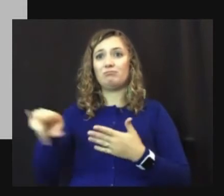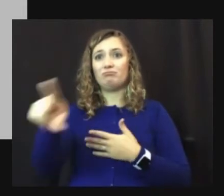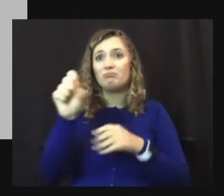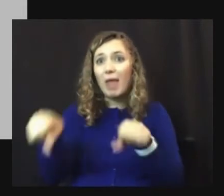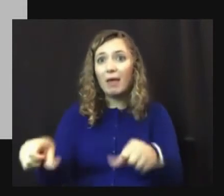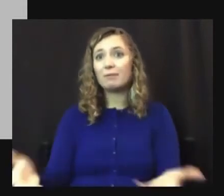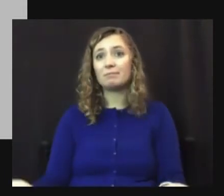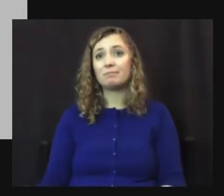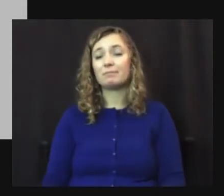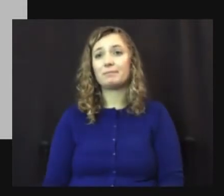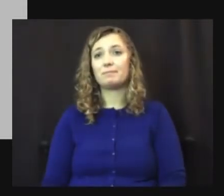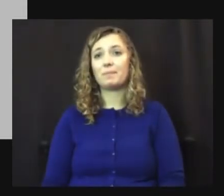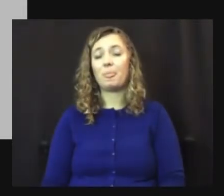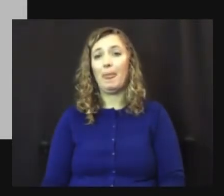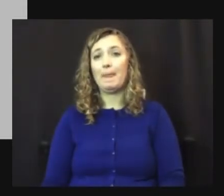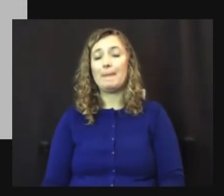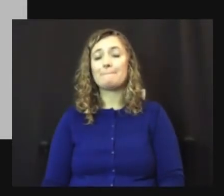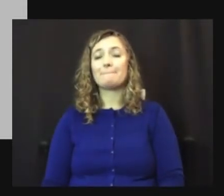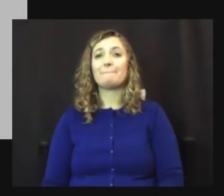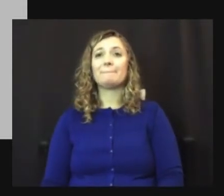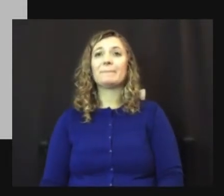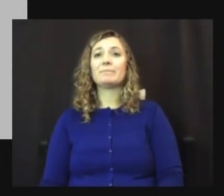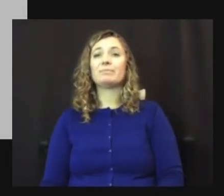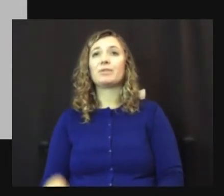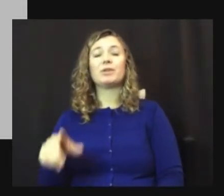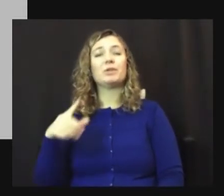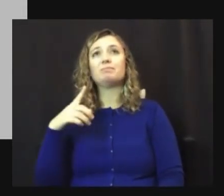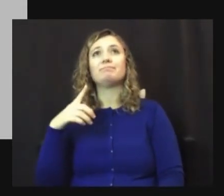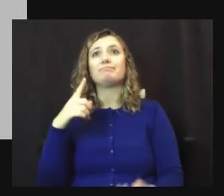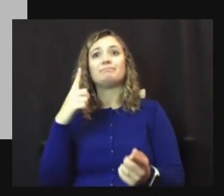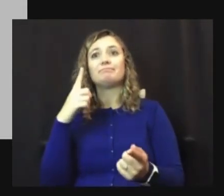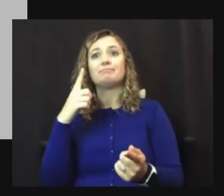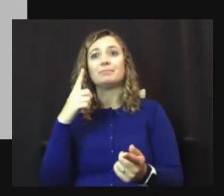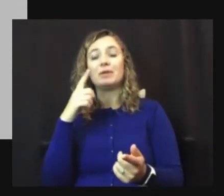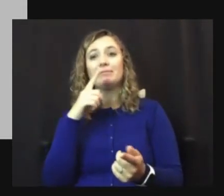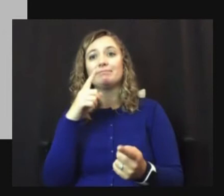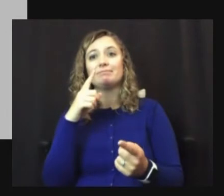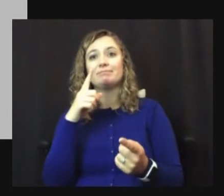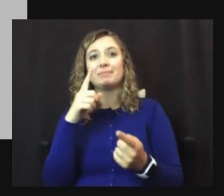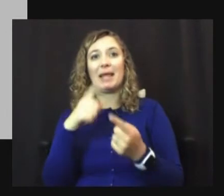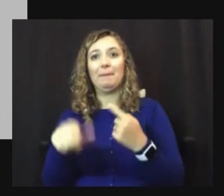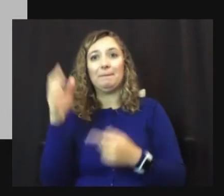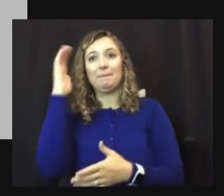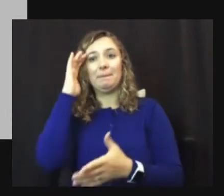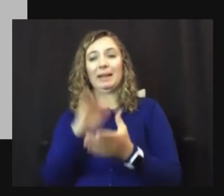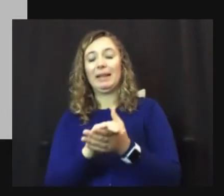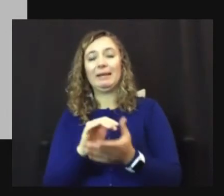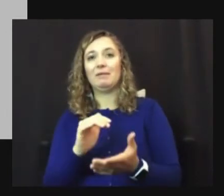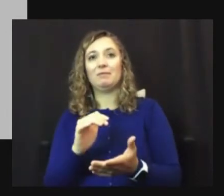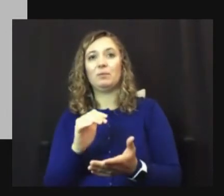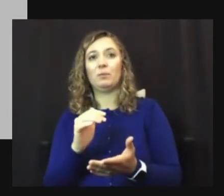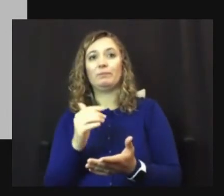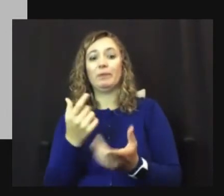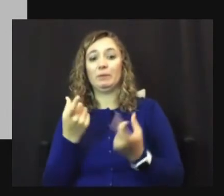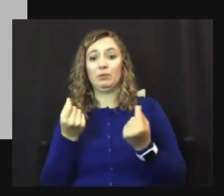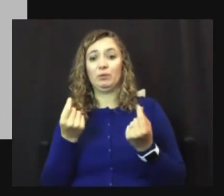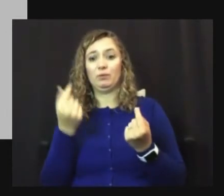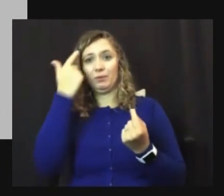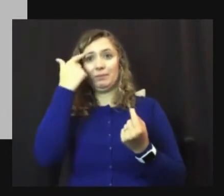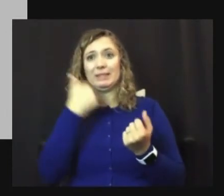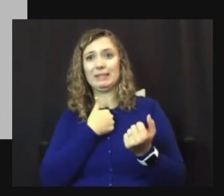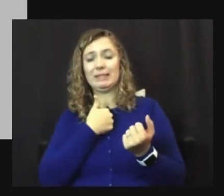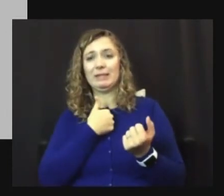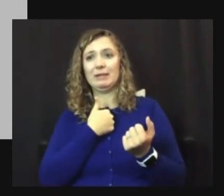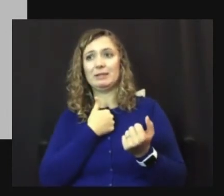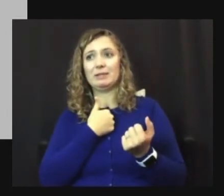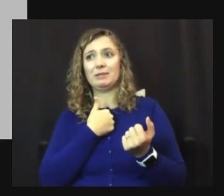You wouldn't believe what I have had to do to myself to be able to just put this